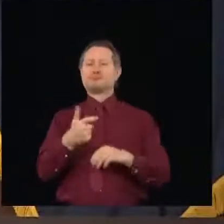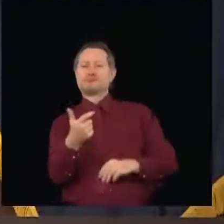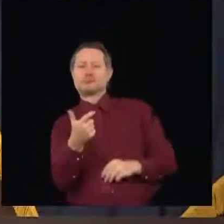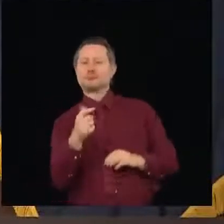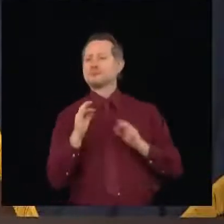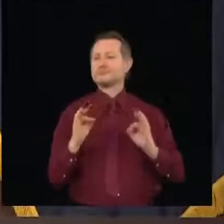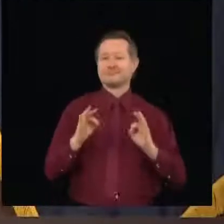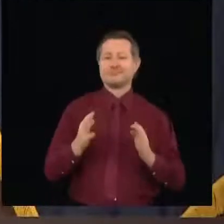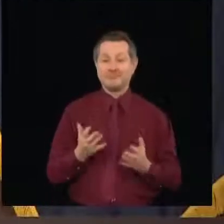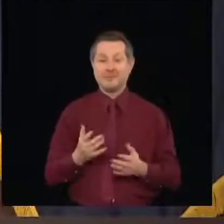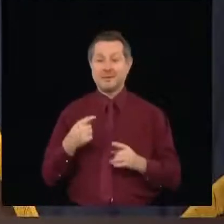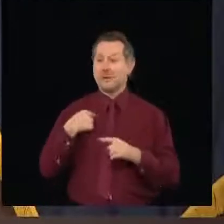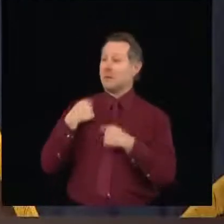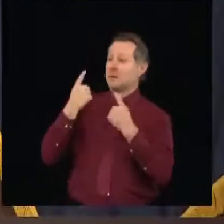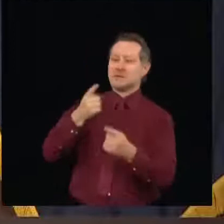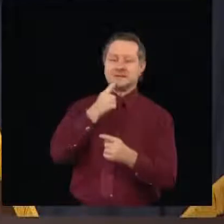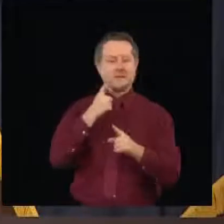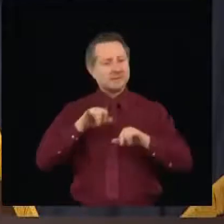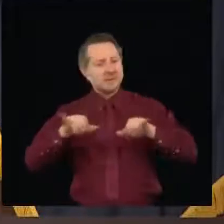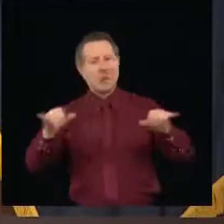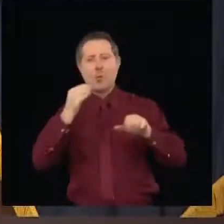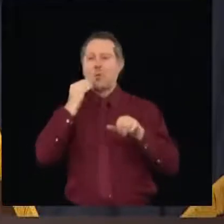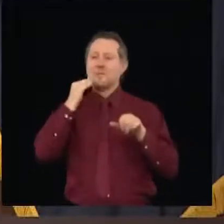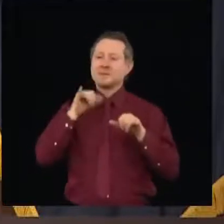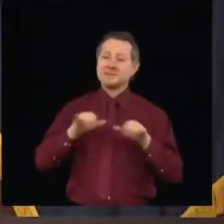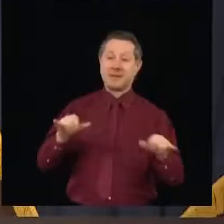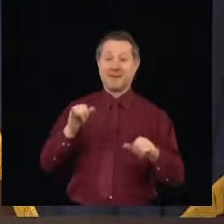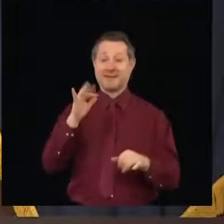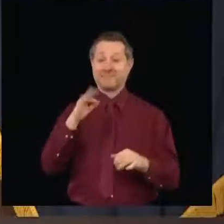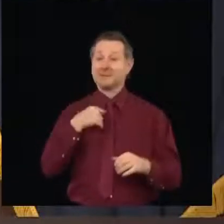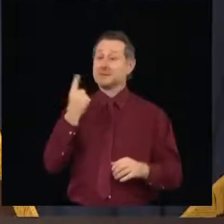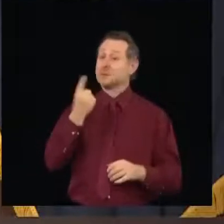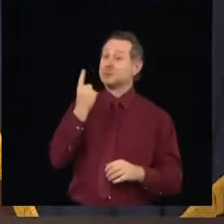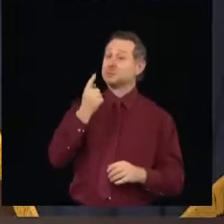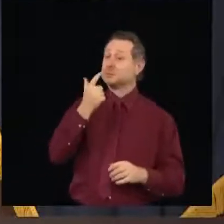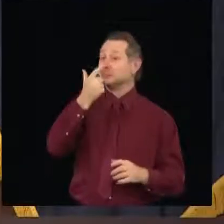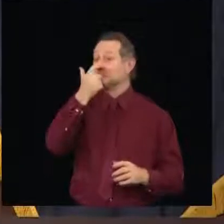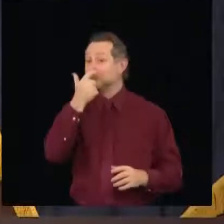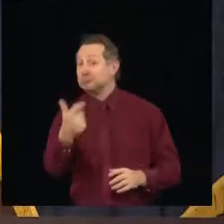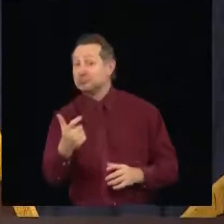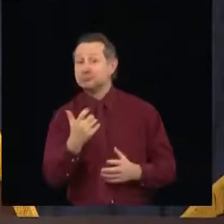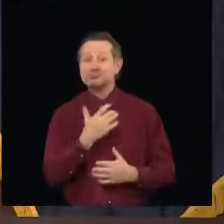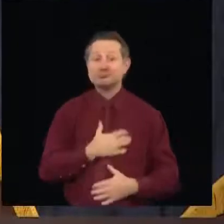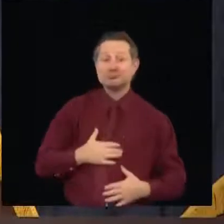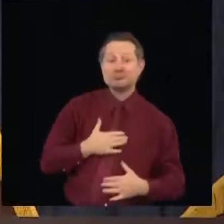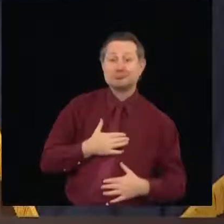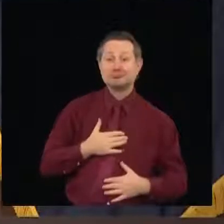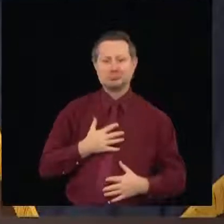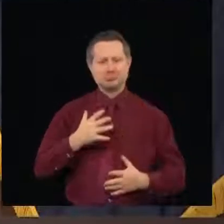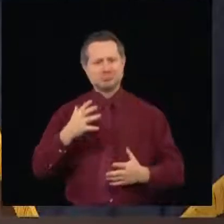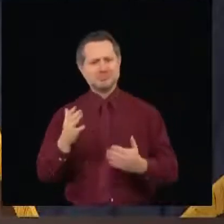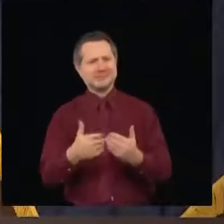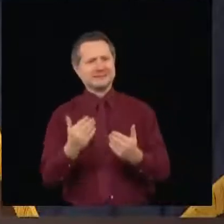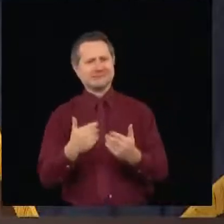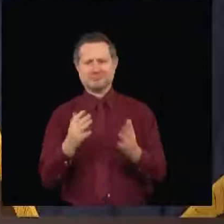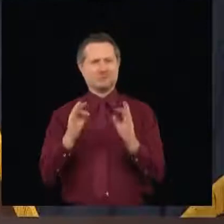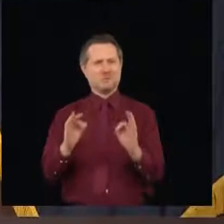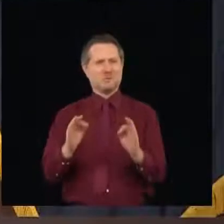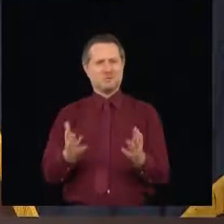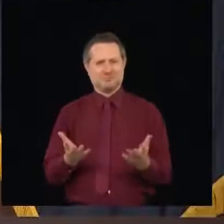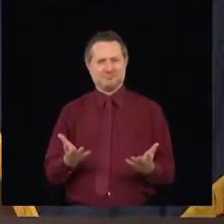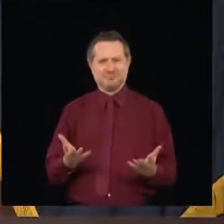home, stay home. It's easier if there's some entertainment. So those are, when you